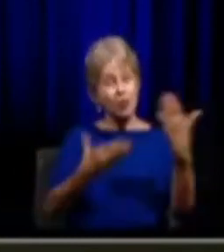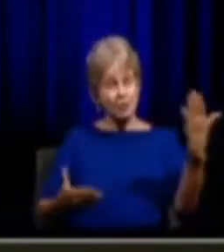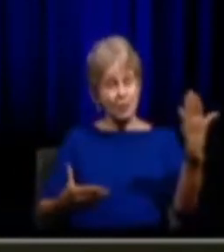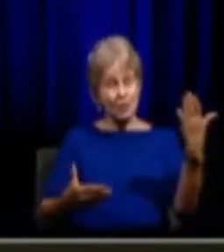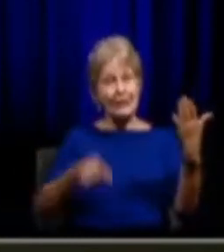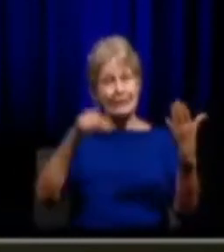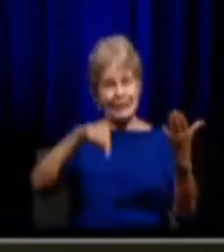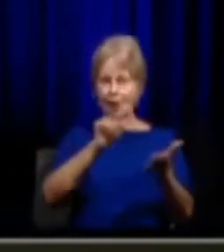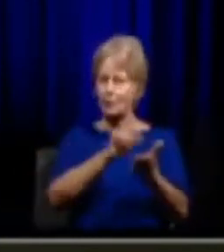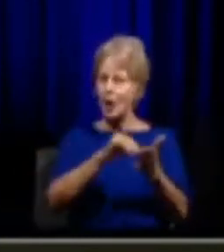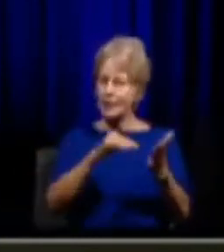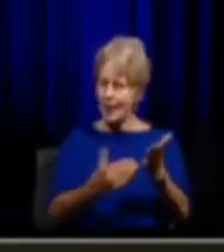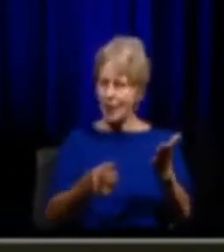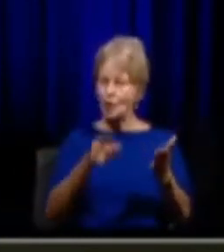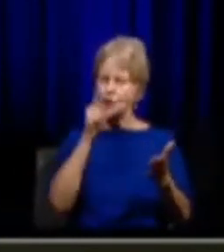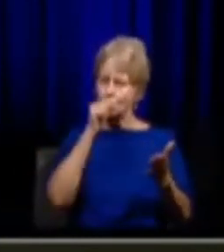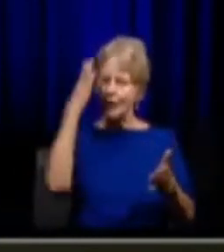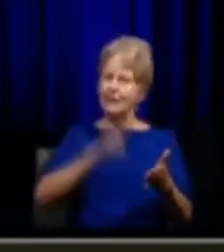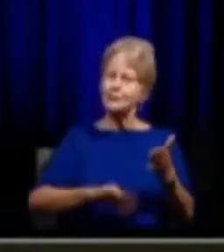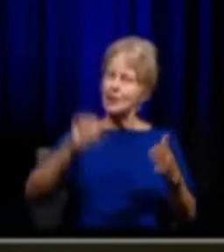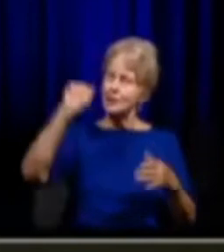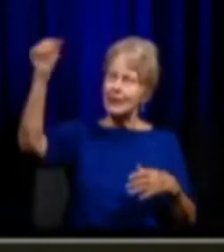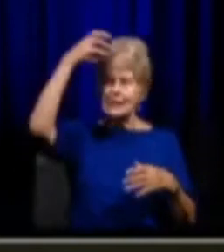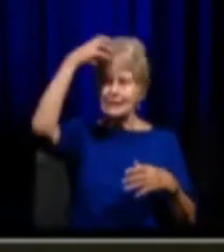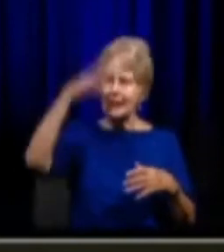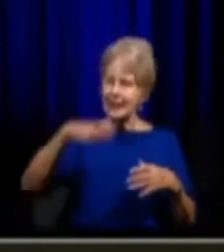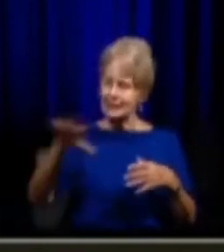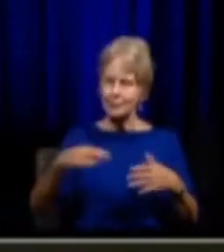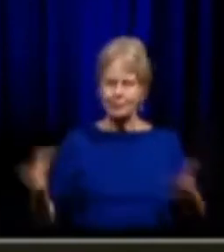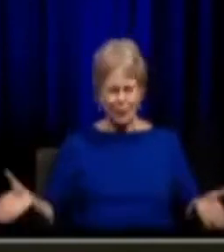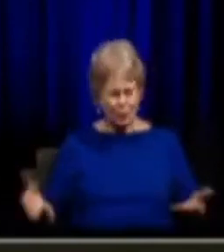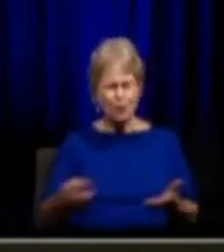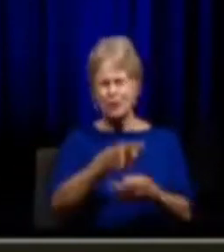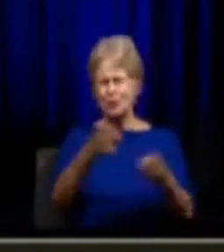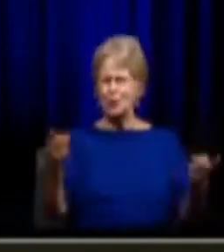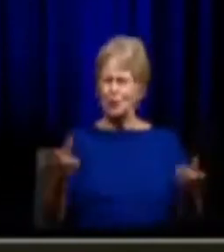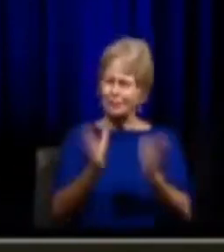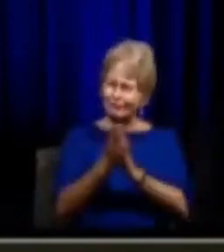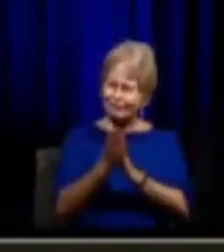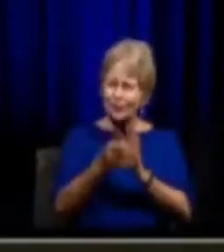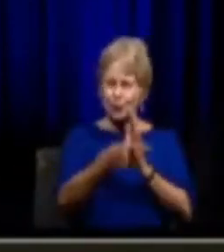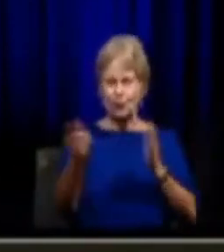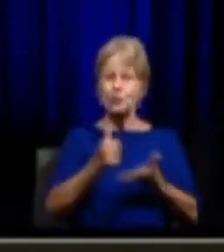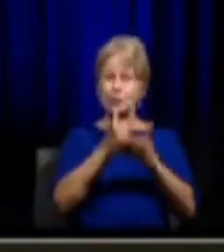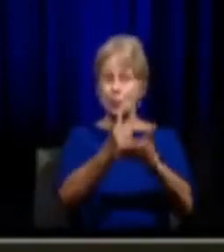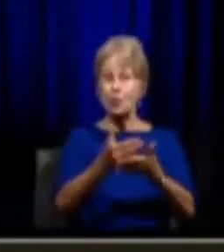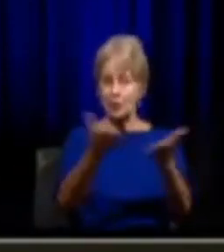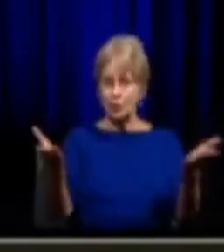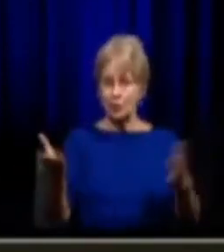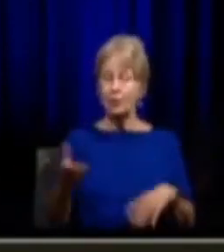kingdom with the people around you, pushing you, cheering you, supporting you, encouraging you. That's what he wants